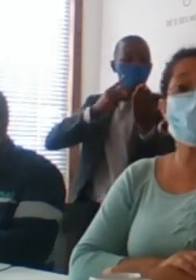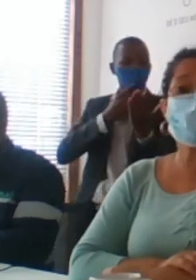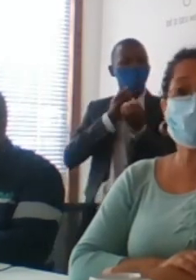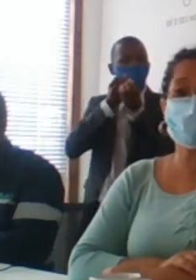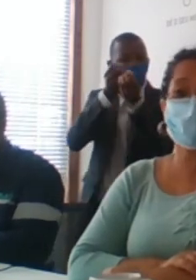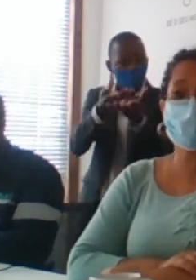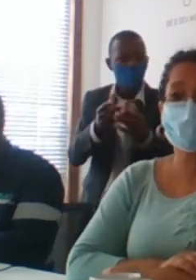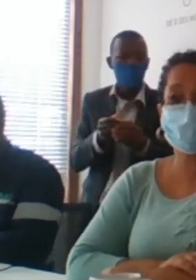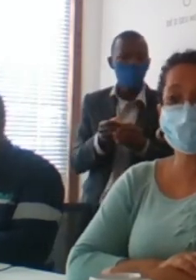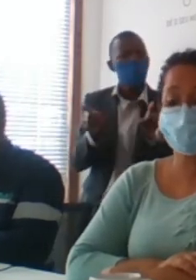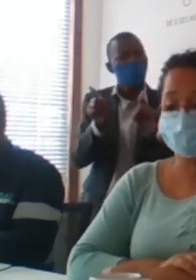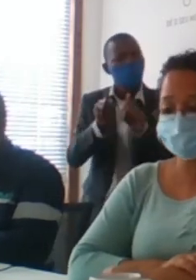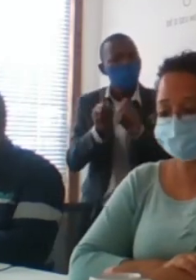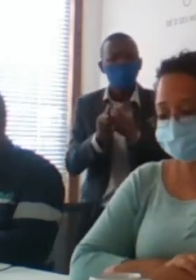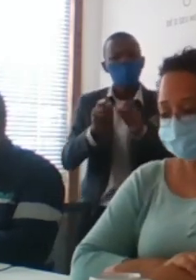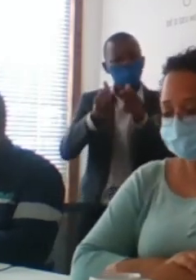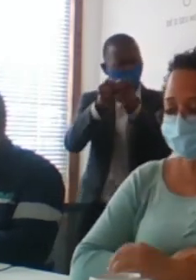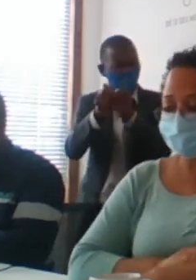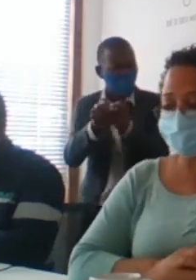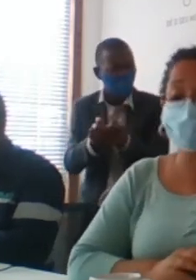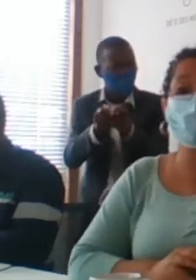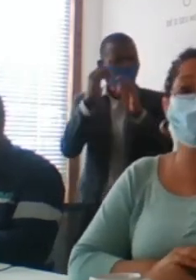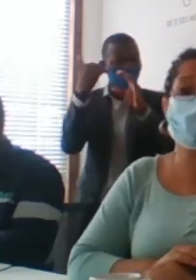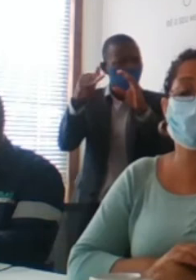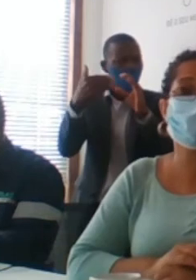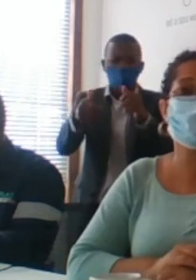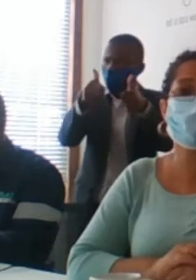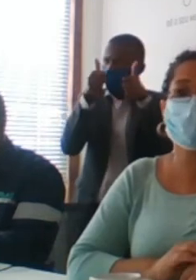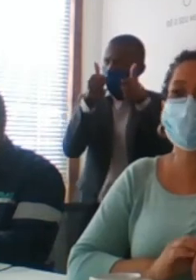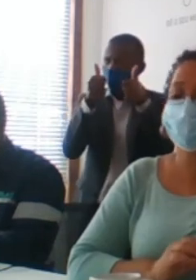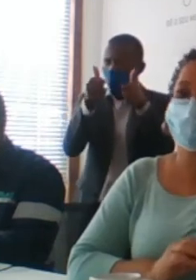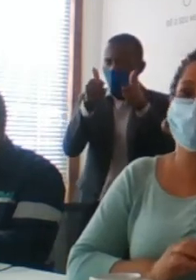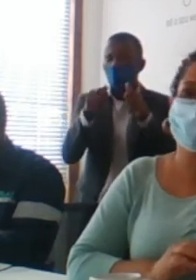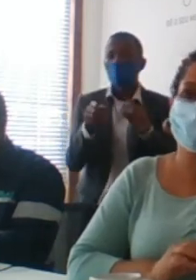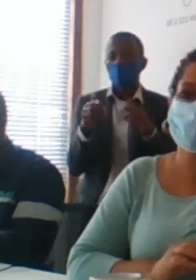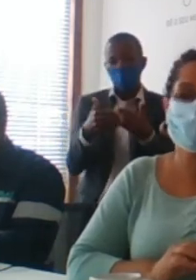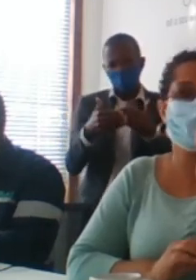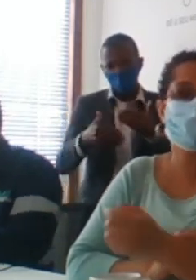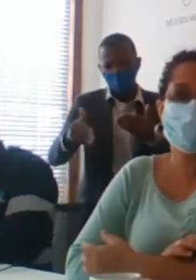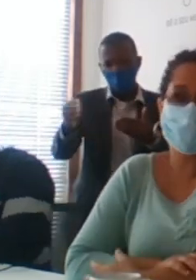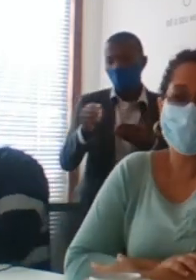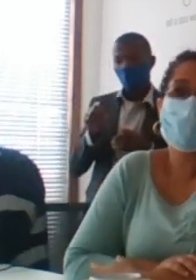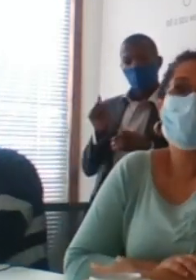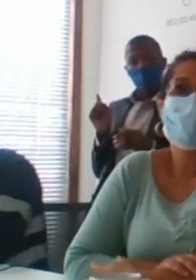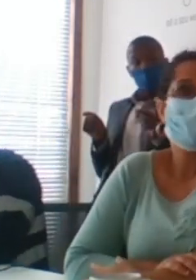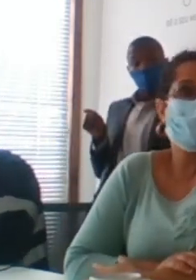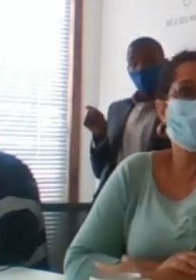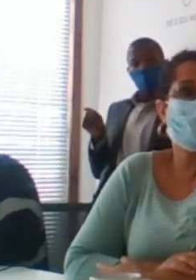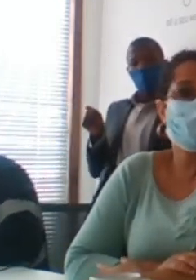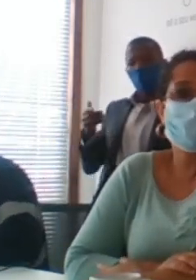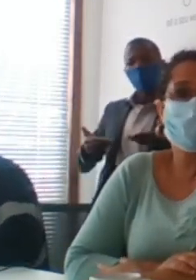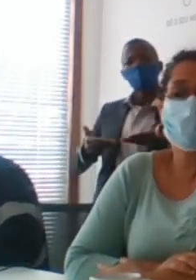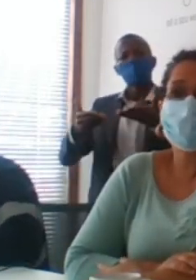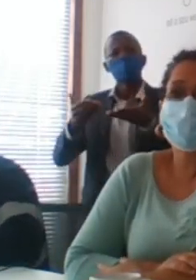Your comments are very welcome. We will do a brief introduction of our guests and who they are,